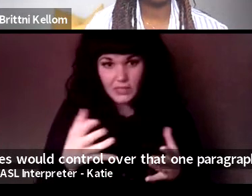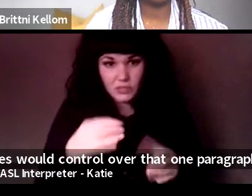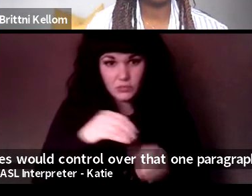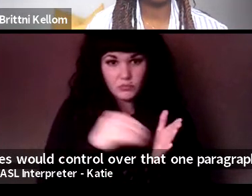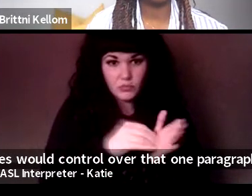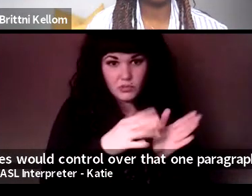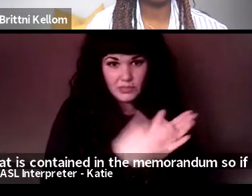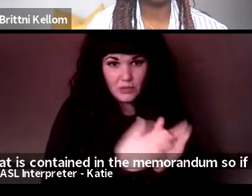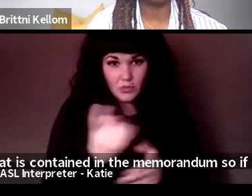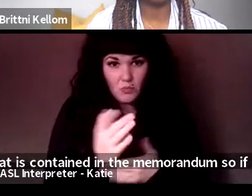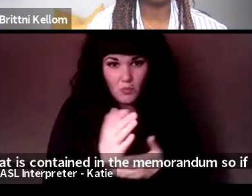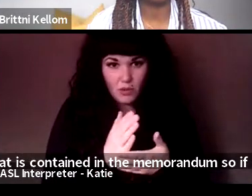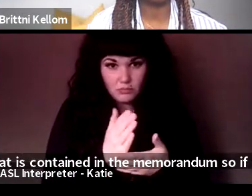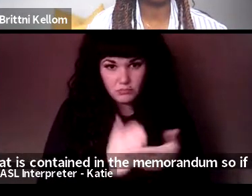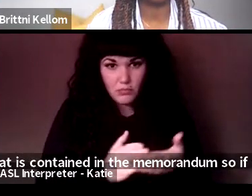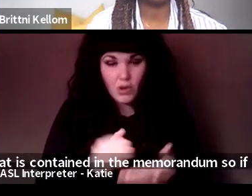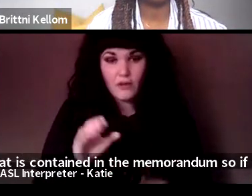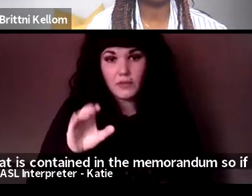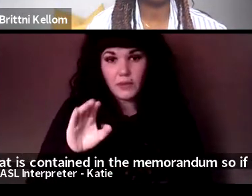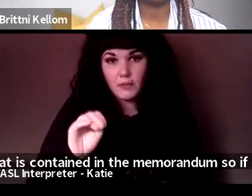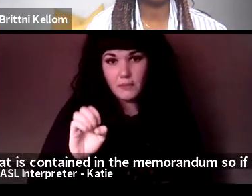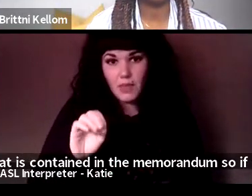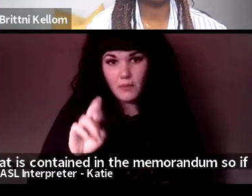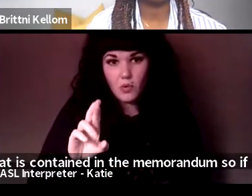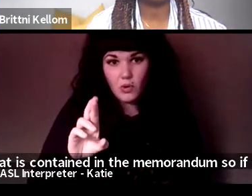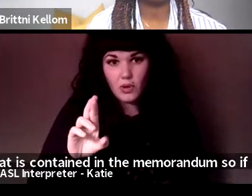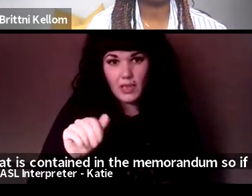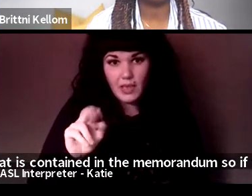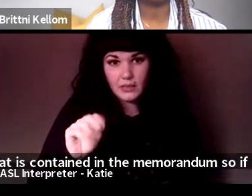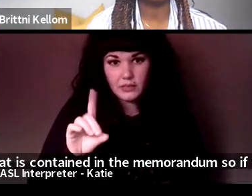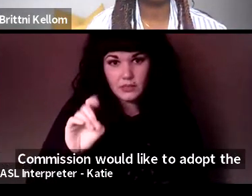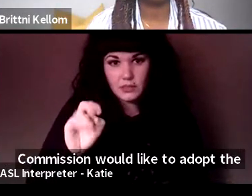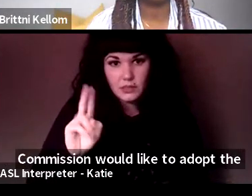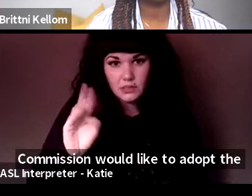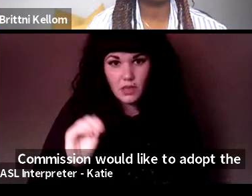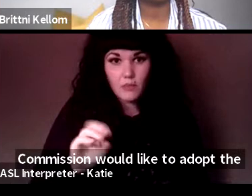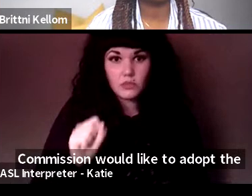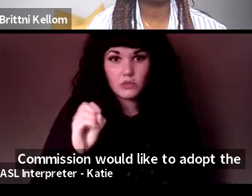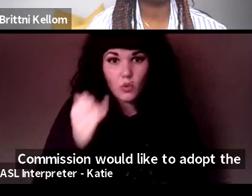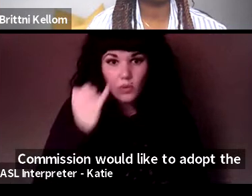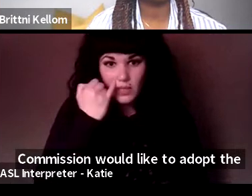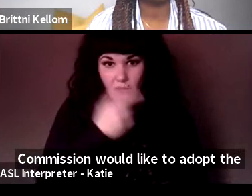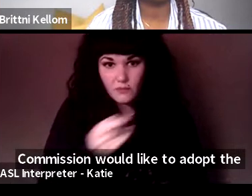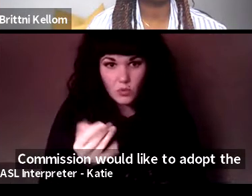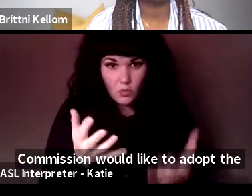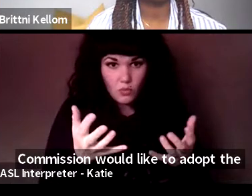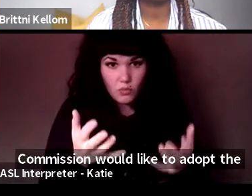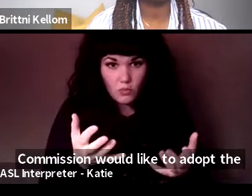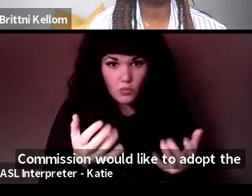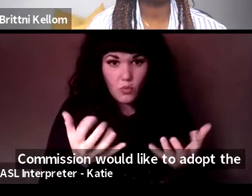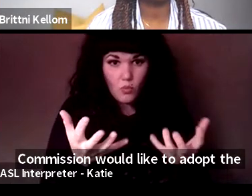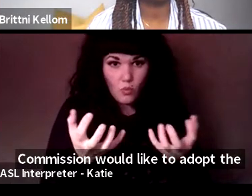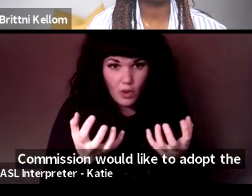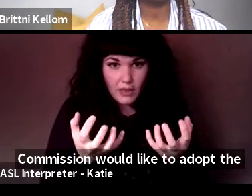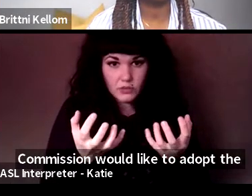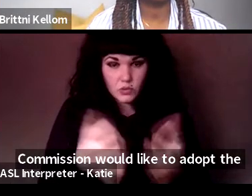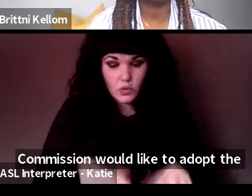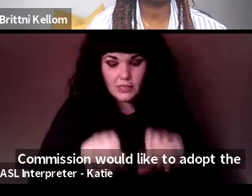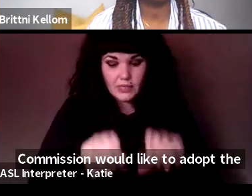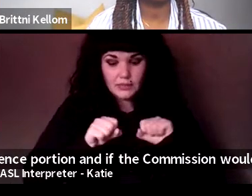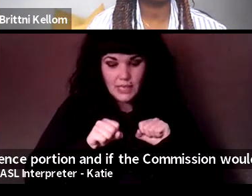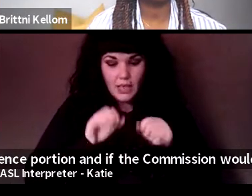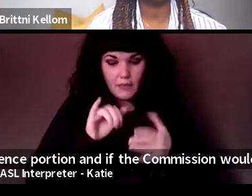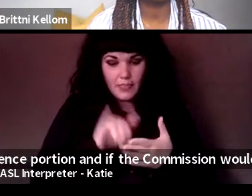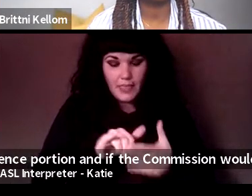adopt the absence portion and if the commission would like to adopt the